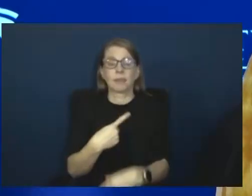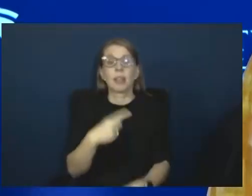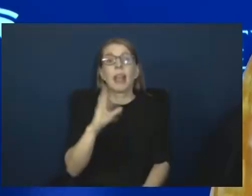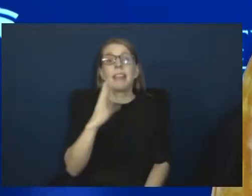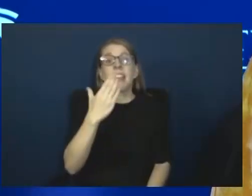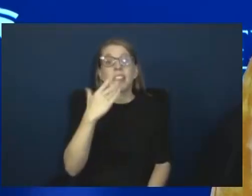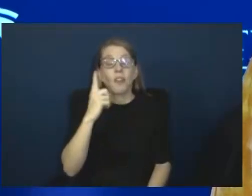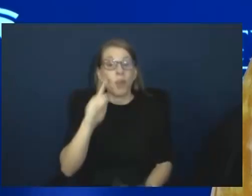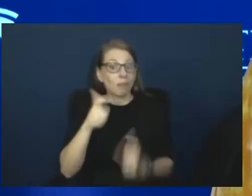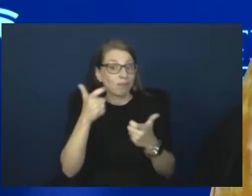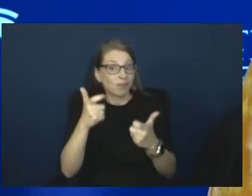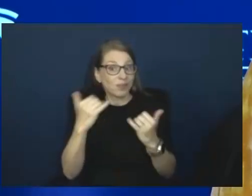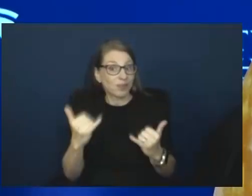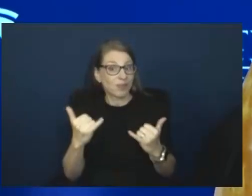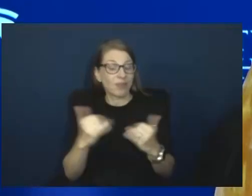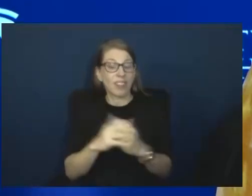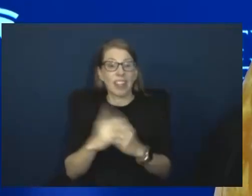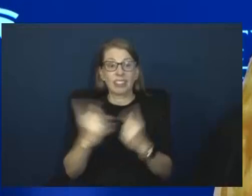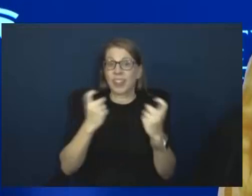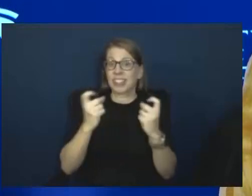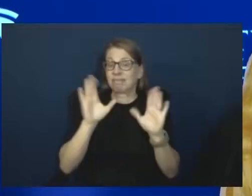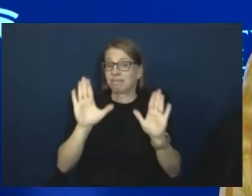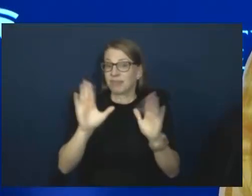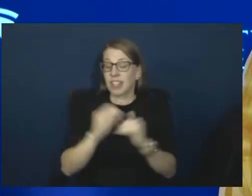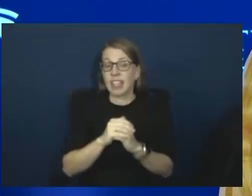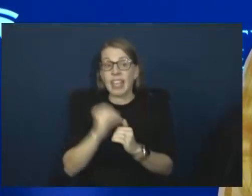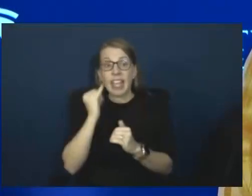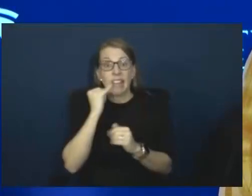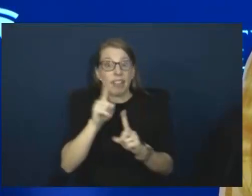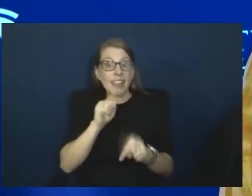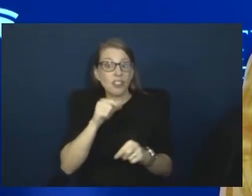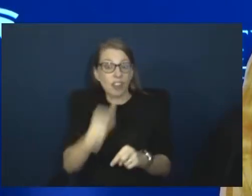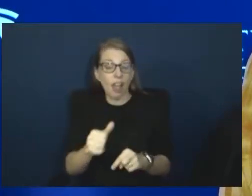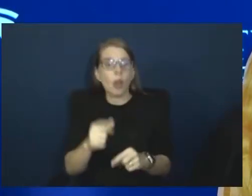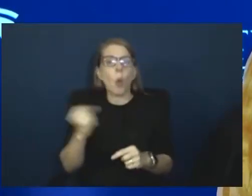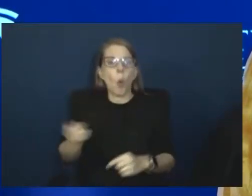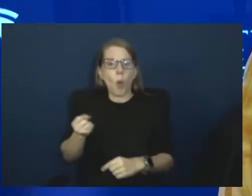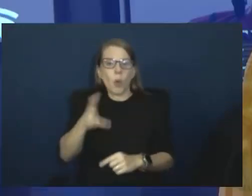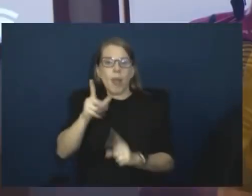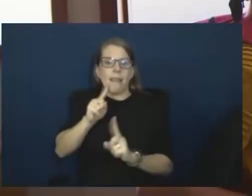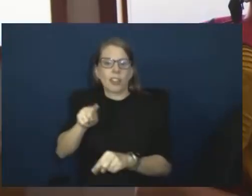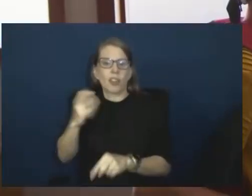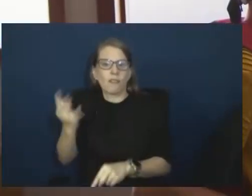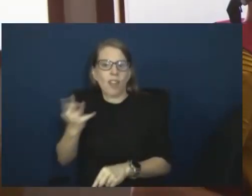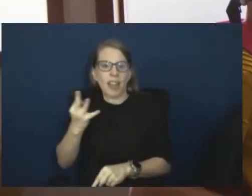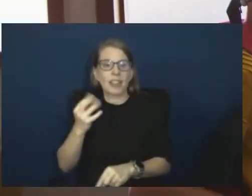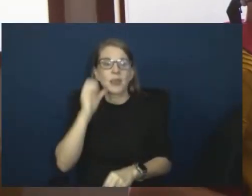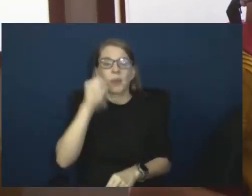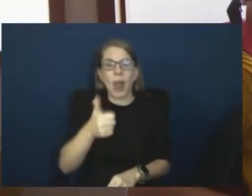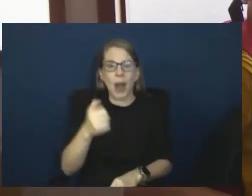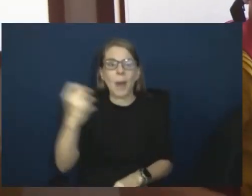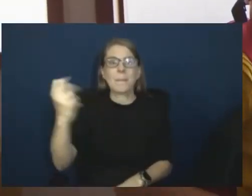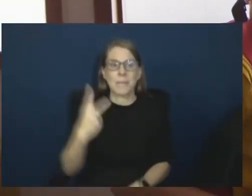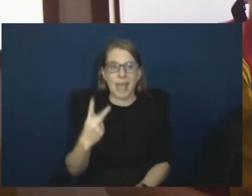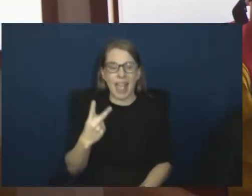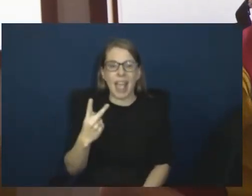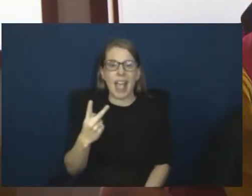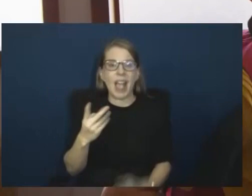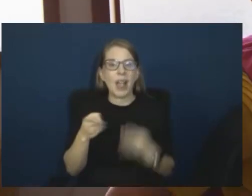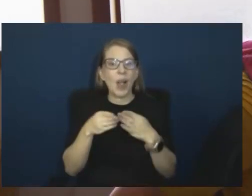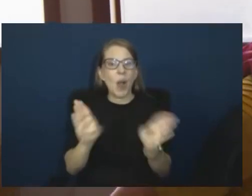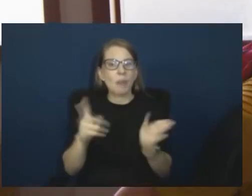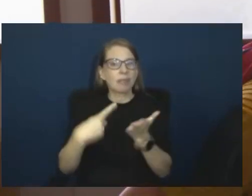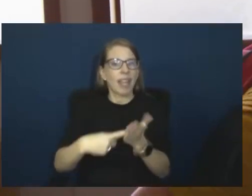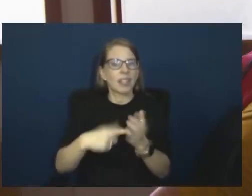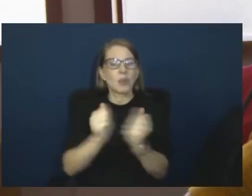with us today and all your great questions. The ones we didn't get to, we'll get to on Friday, as always. And tomorrow, yes, he is back. Open mics with Dr. Seitz. He'll be sitting